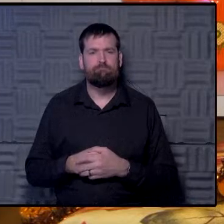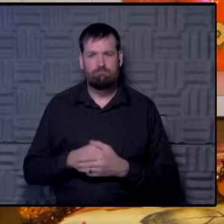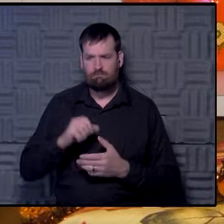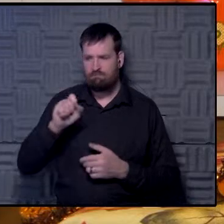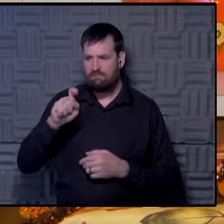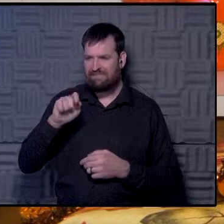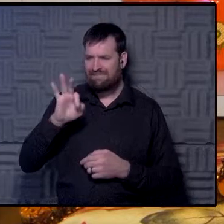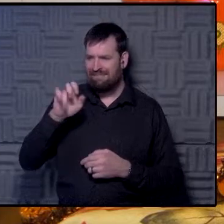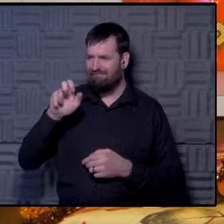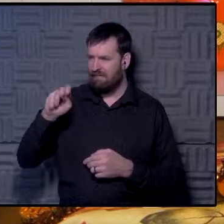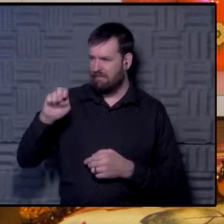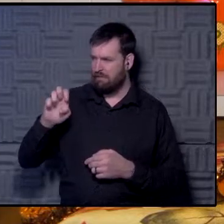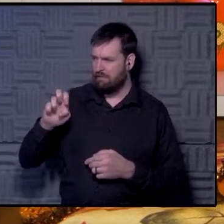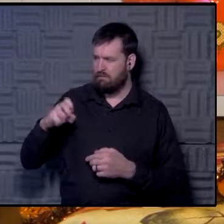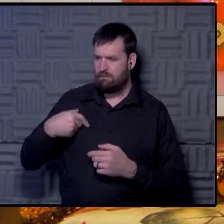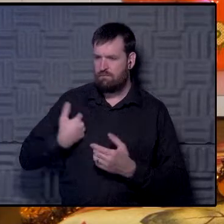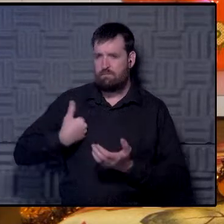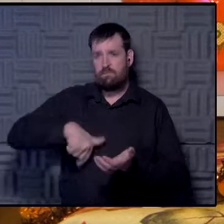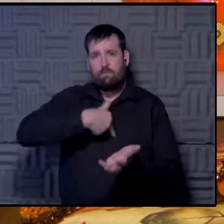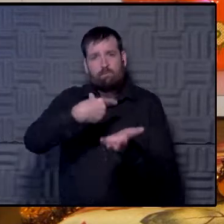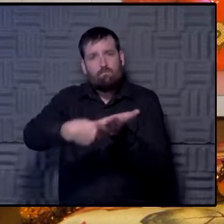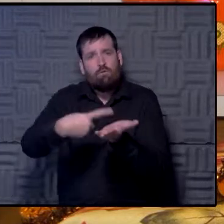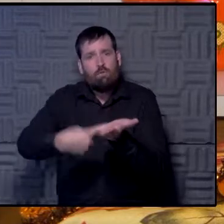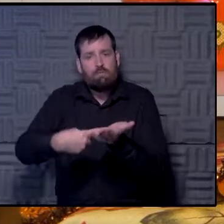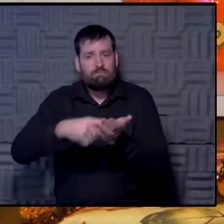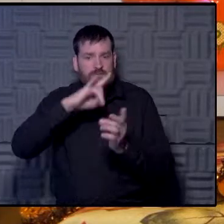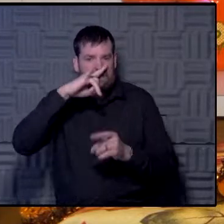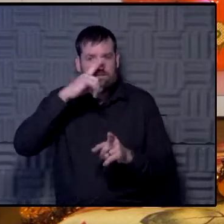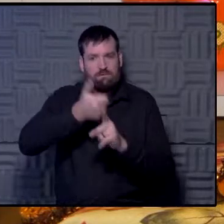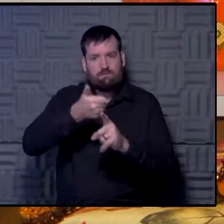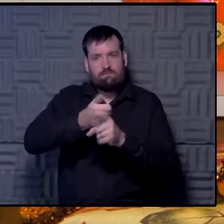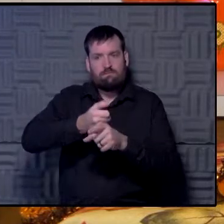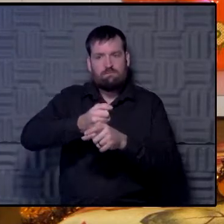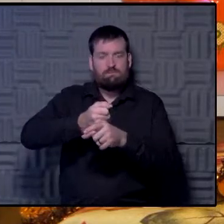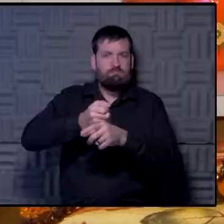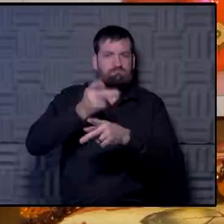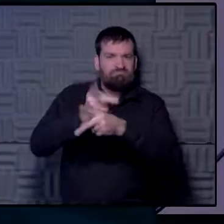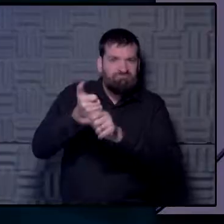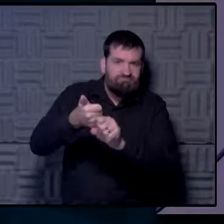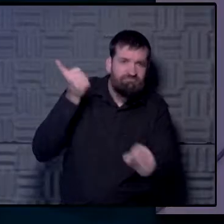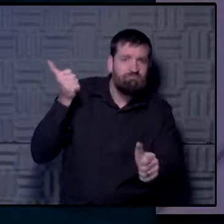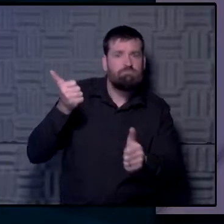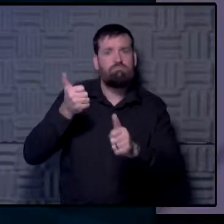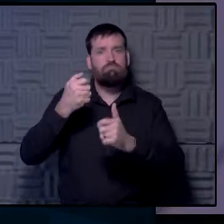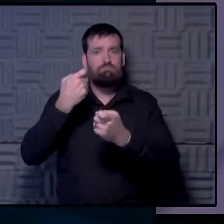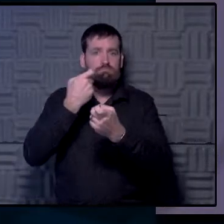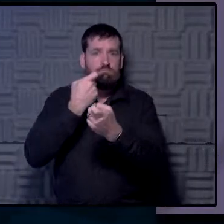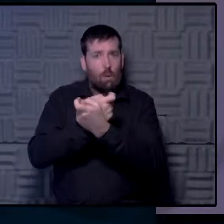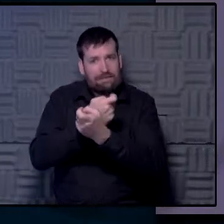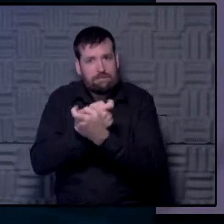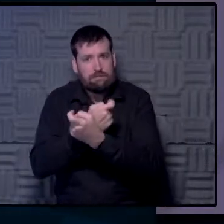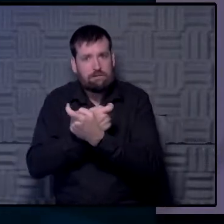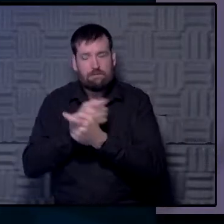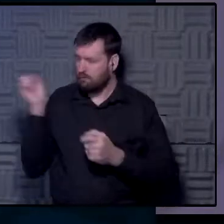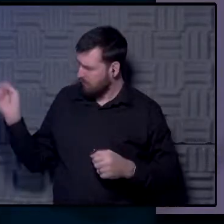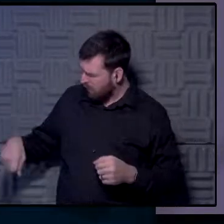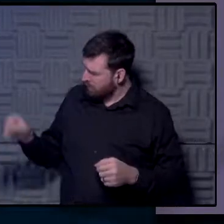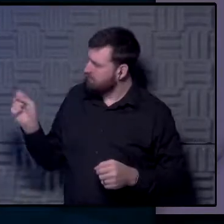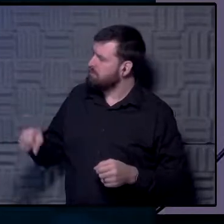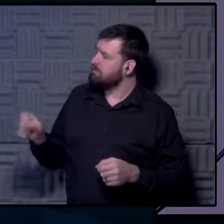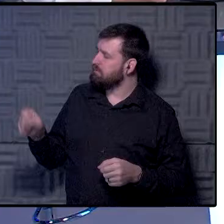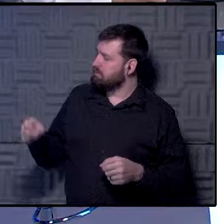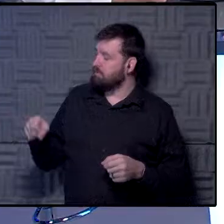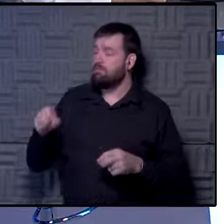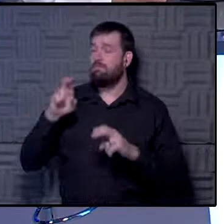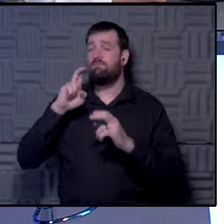Stephanie, we've been talking about how kids can stay safe from poisons during Halloween, haven't we? Yeah, absolutely. Yeah. So at